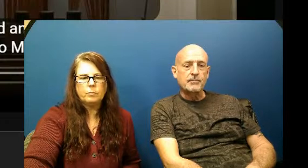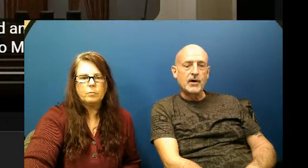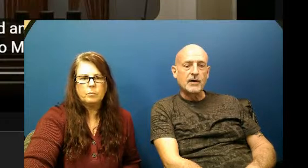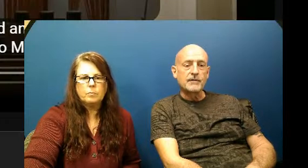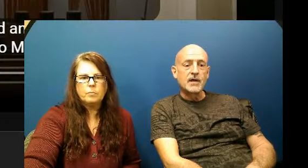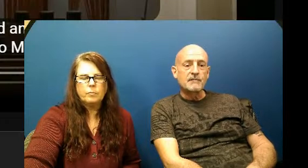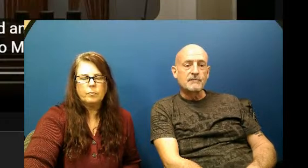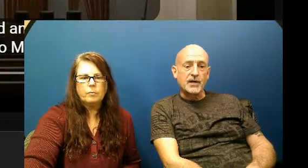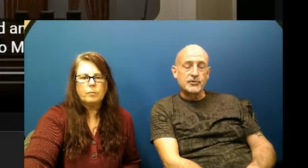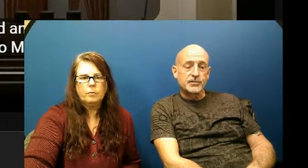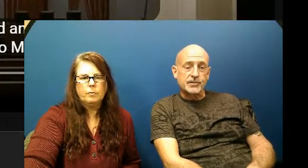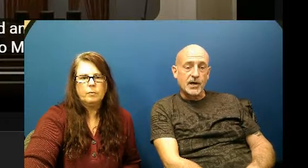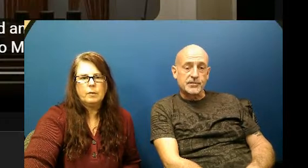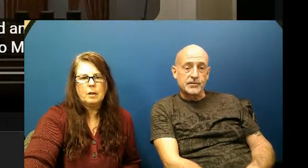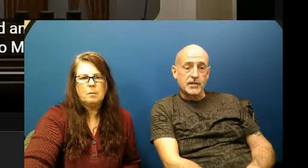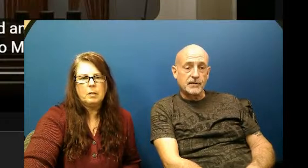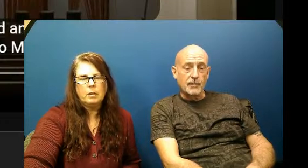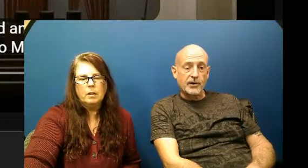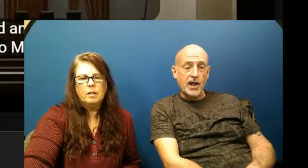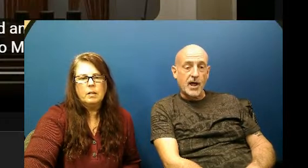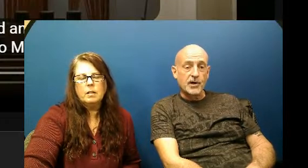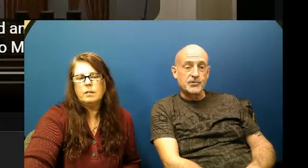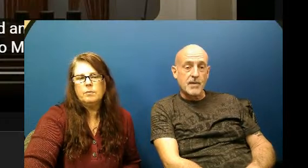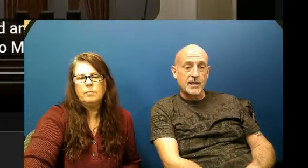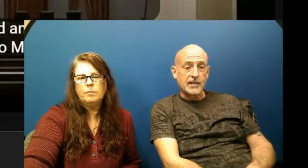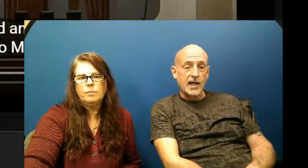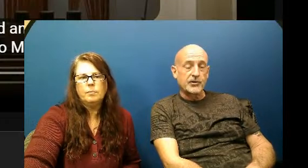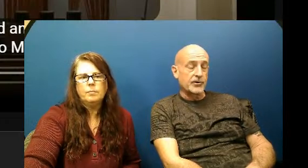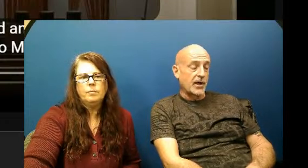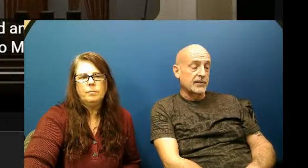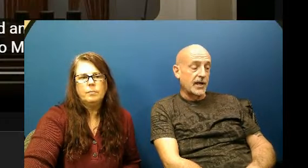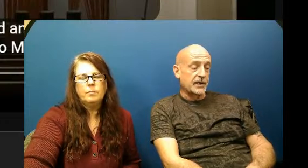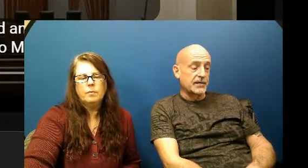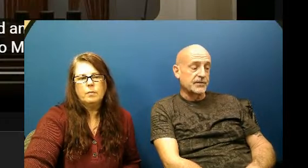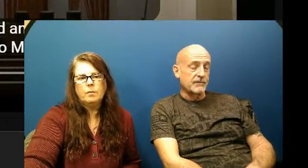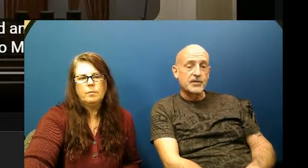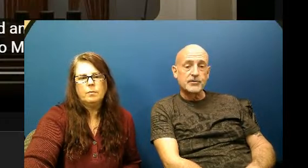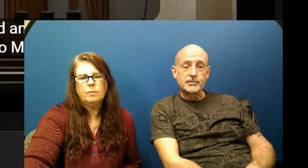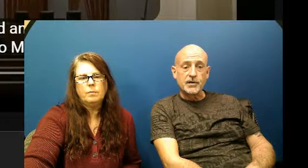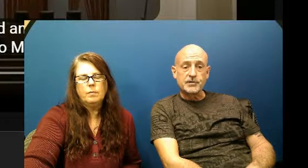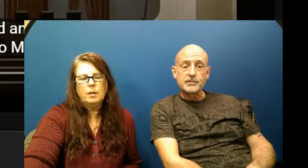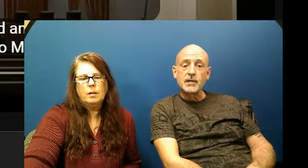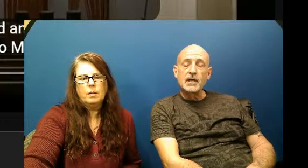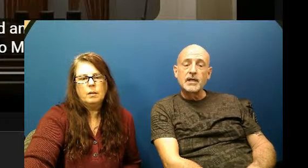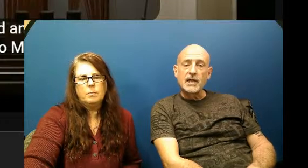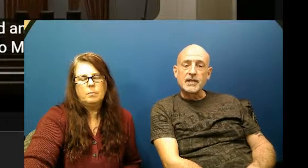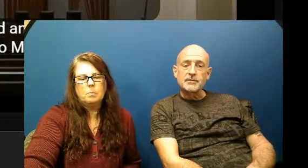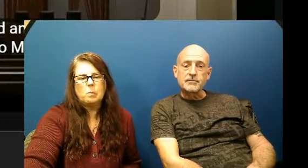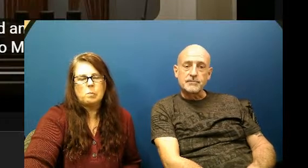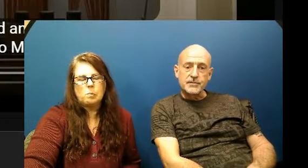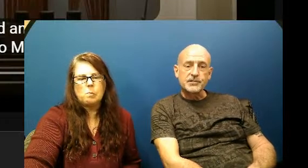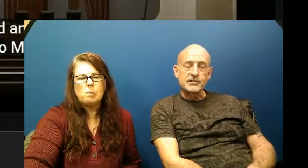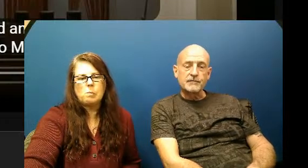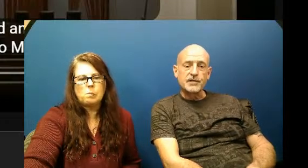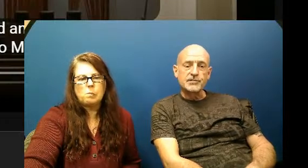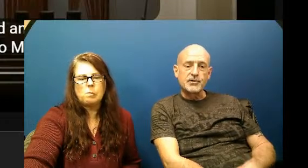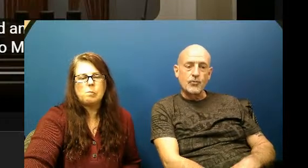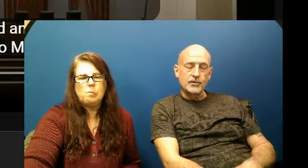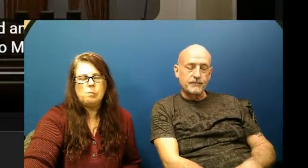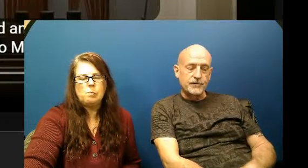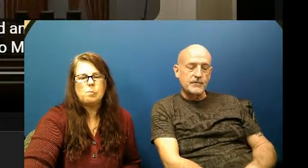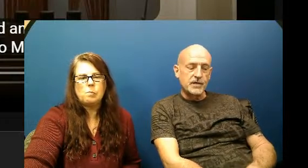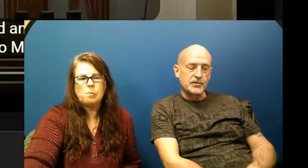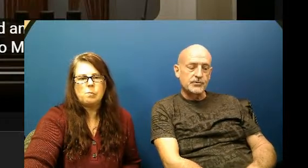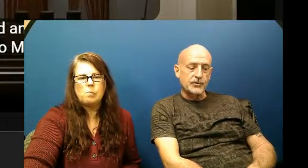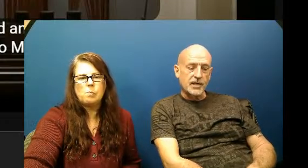that type of value discussion. I mean, no matter how much you may like it or not like it, it's a value discussion. And this is a venue,